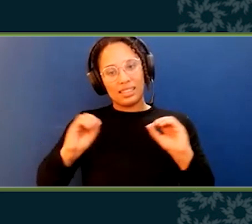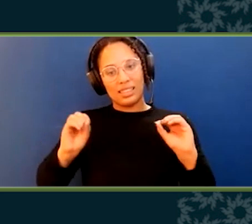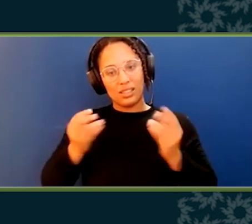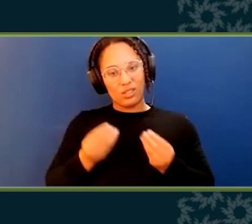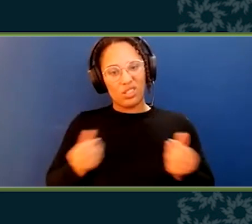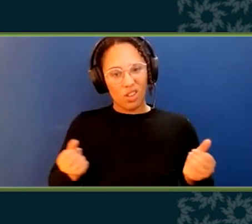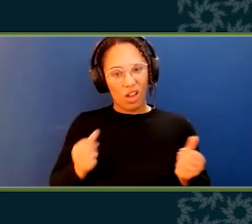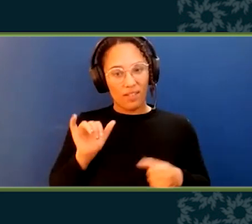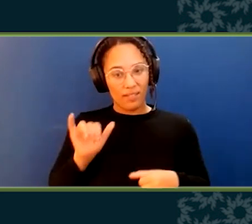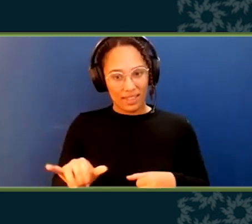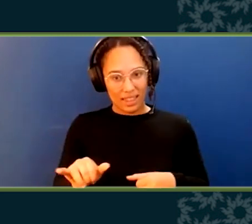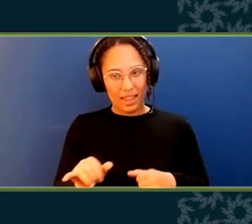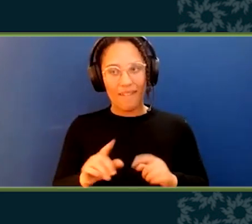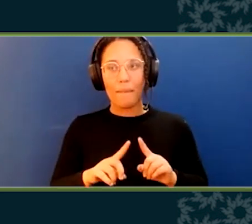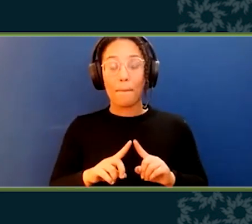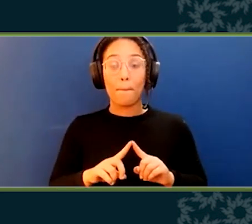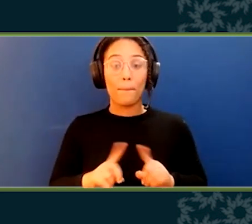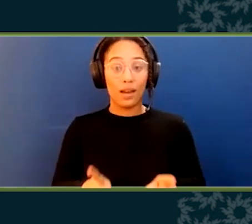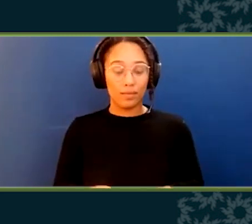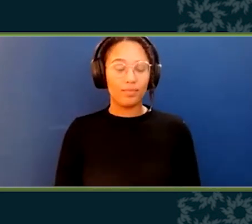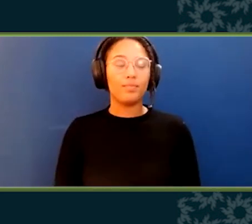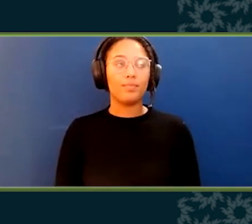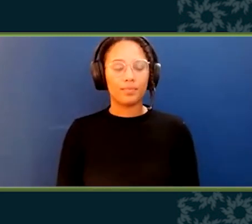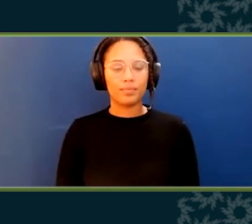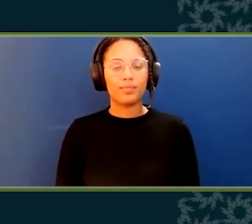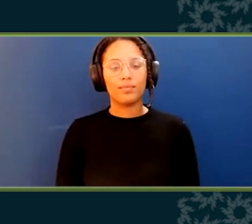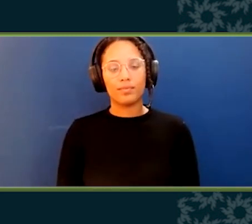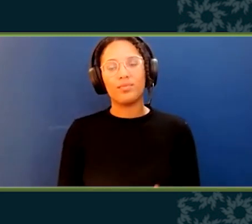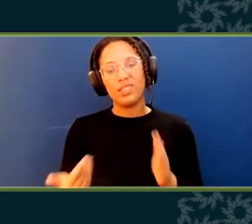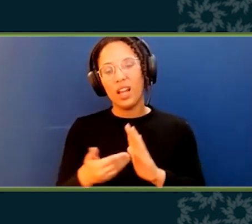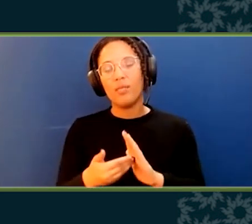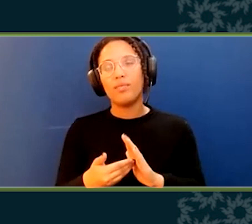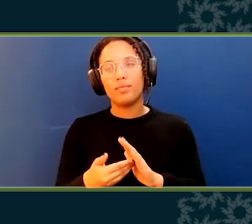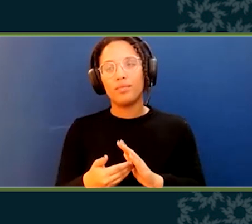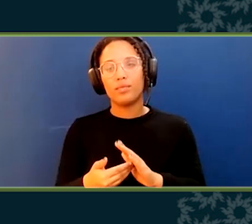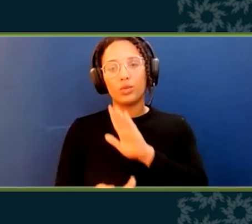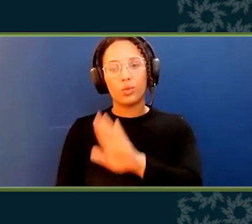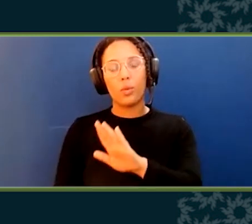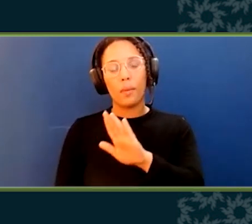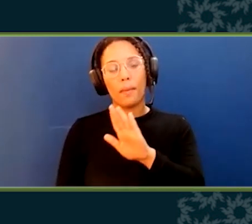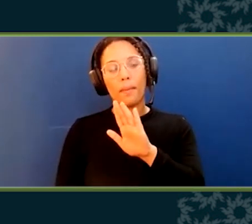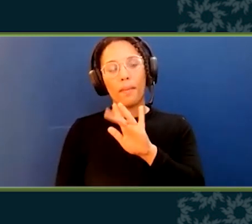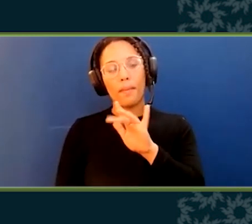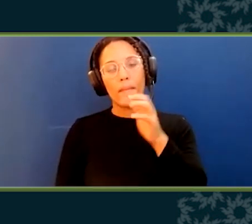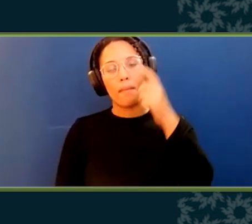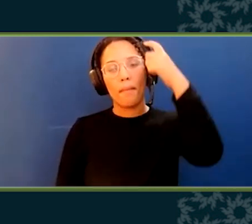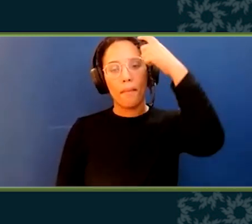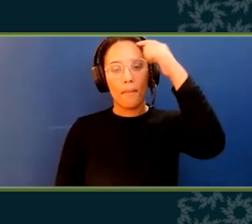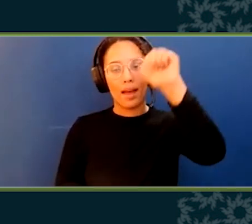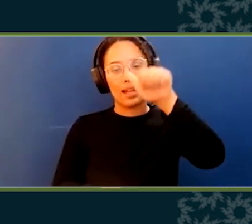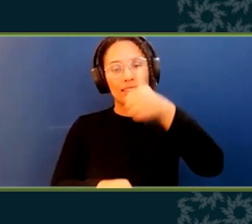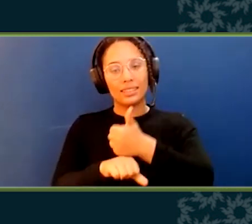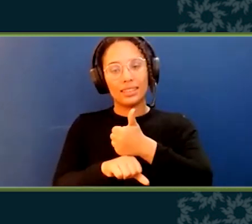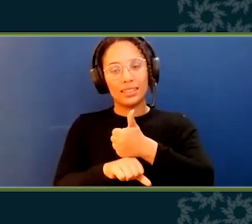that. But I will say that, again, the mindset behind just organization as a